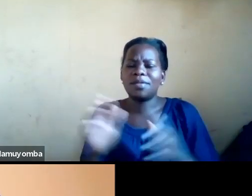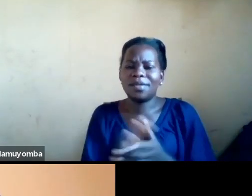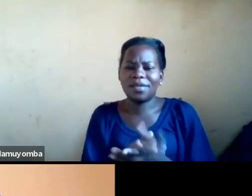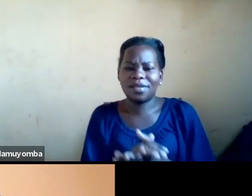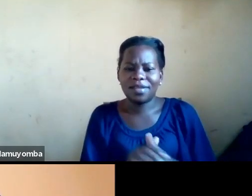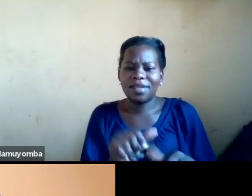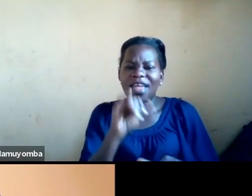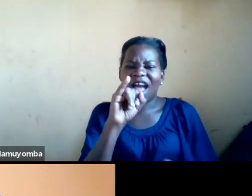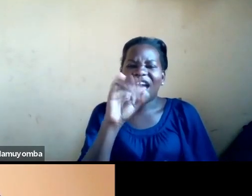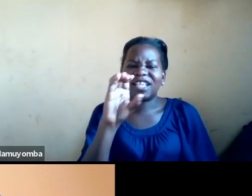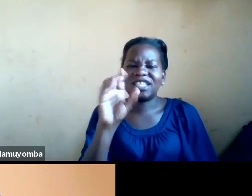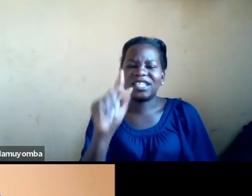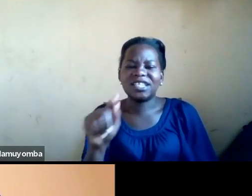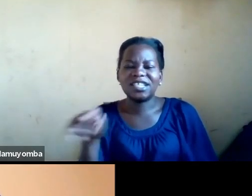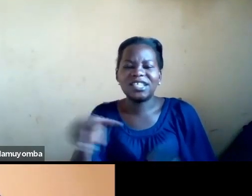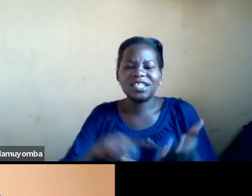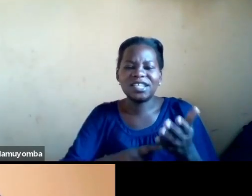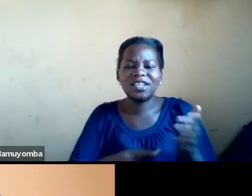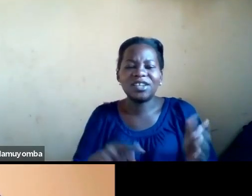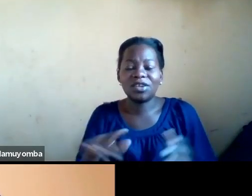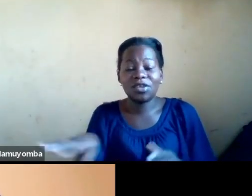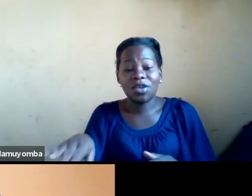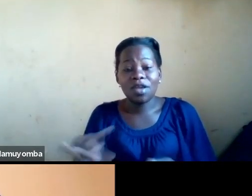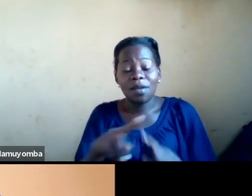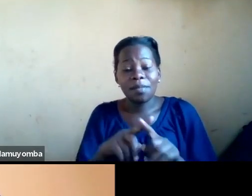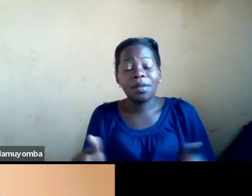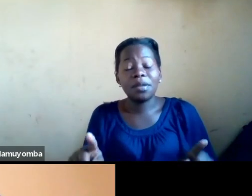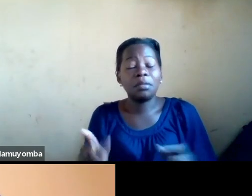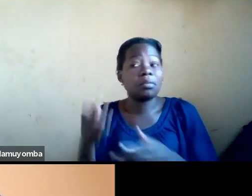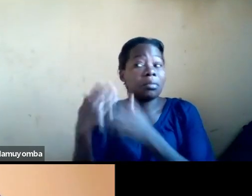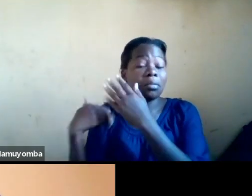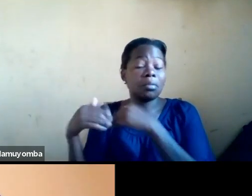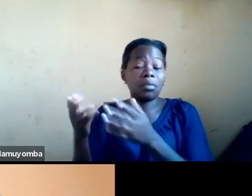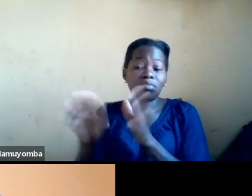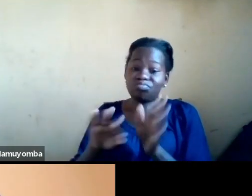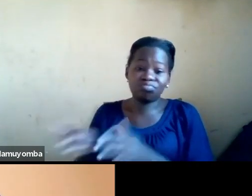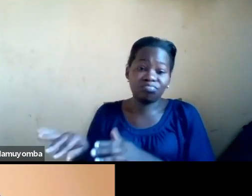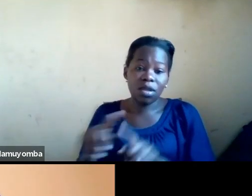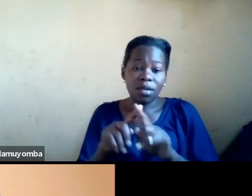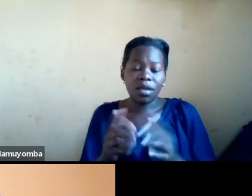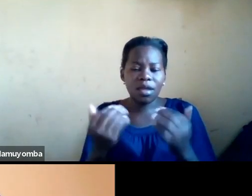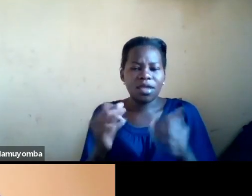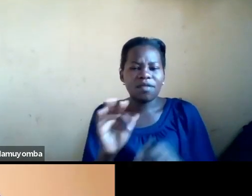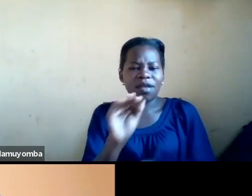ICT technology space. But they are long gone. So